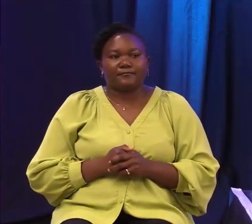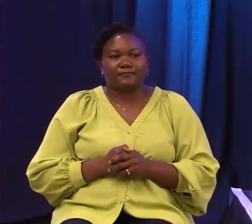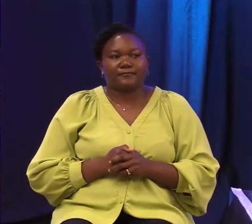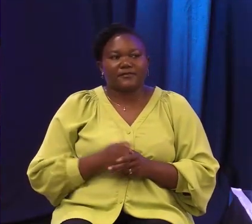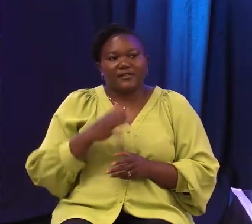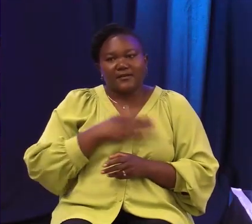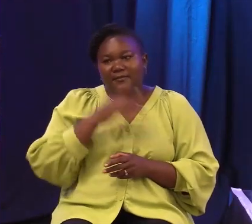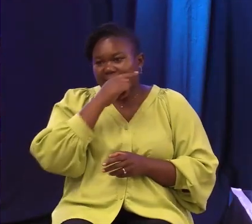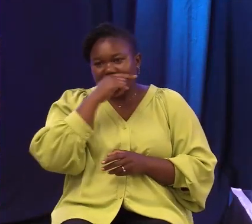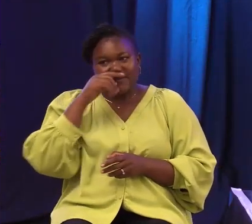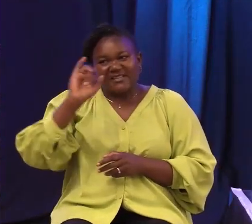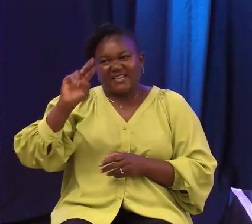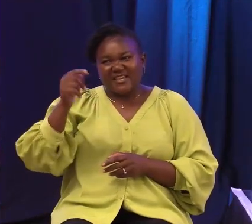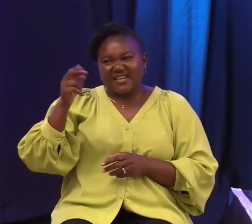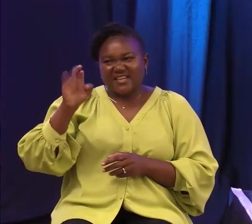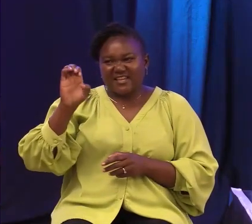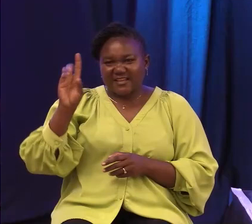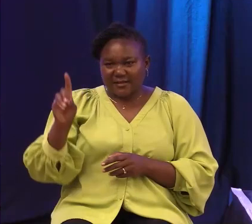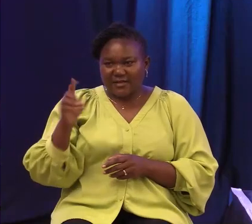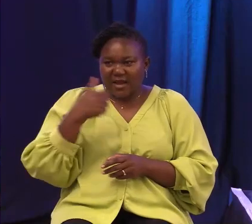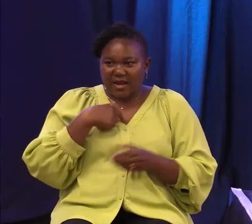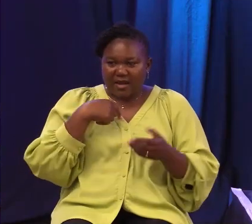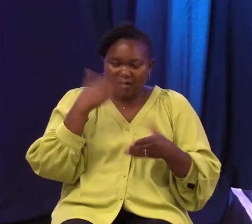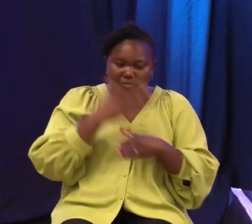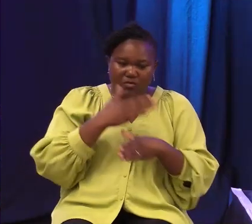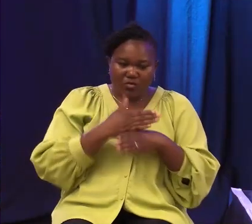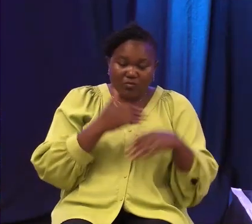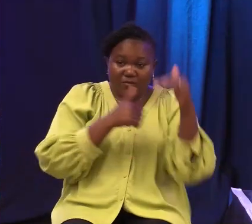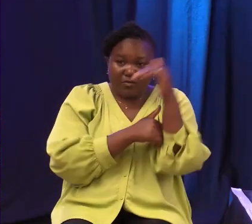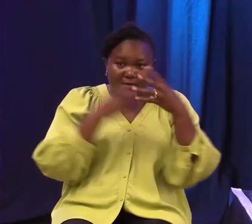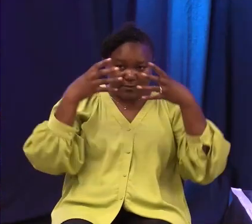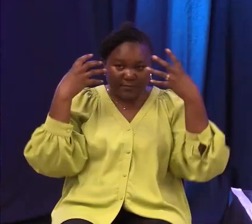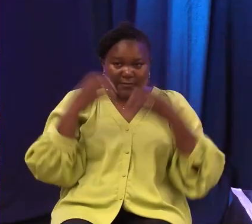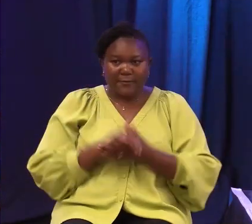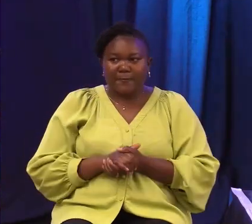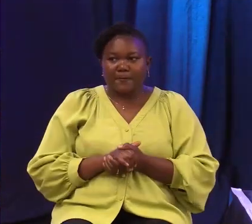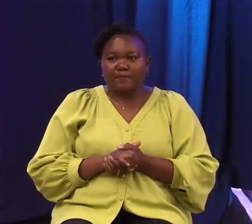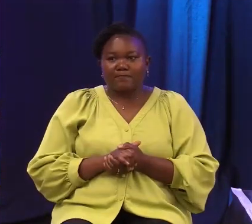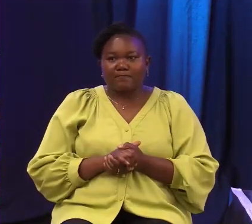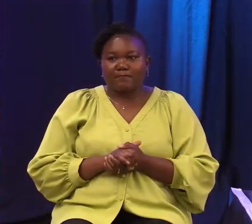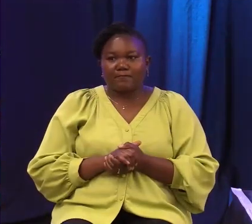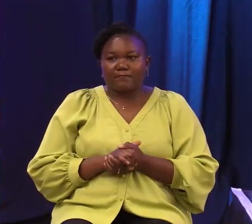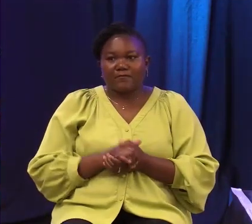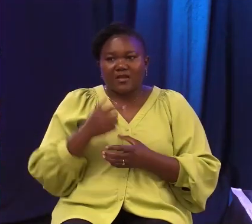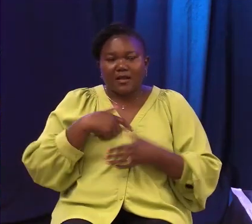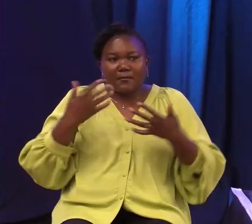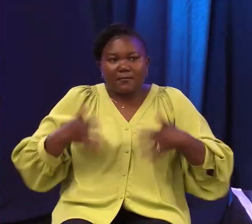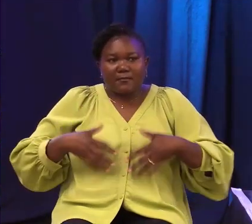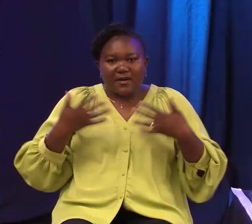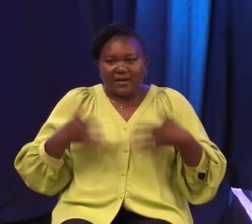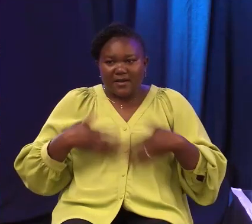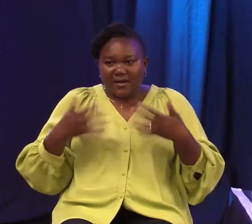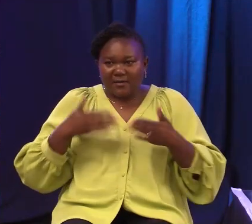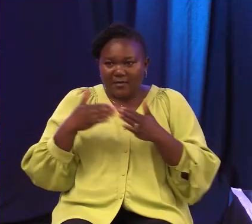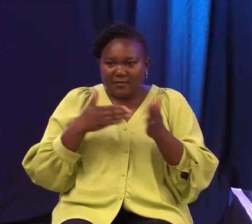My name is Ingrid. I am working for the Ombudsman, and I'm just so happy to be here today